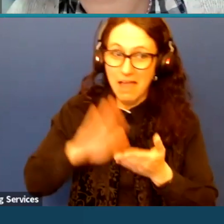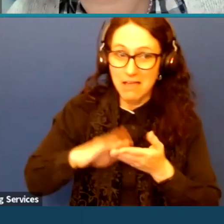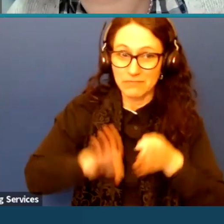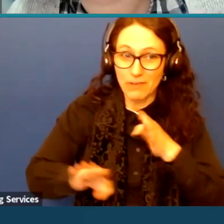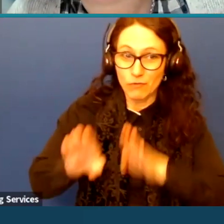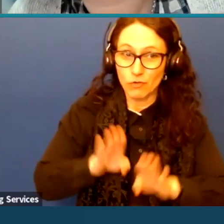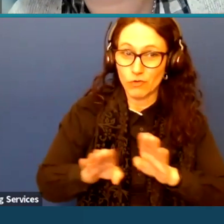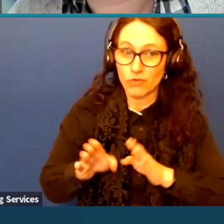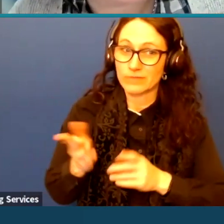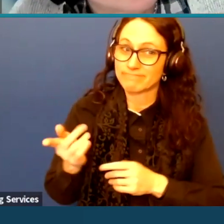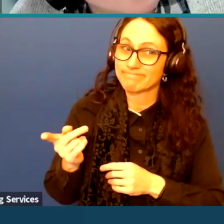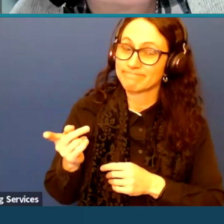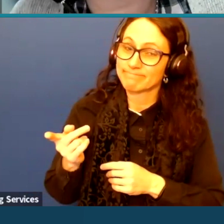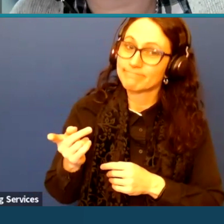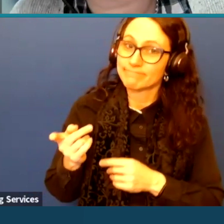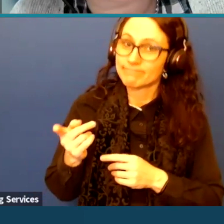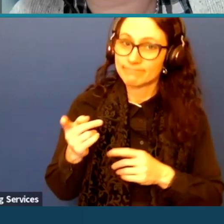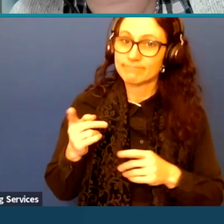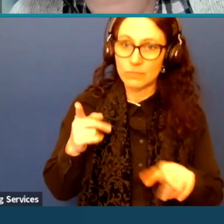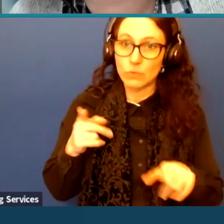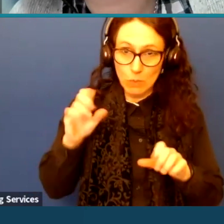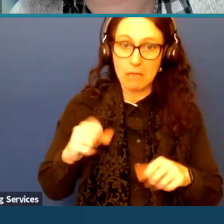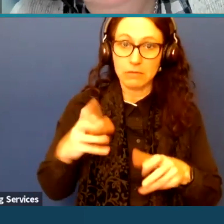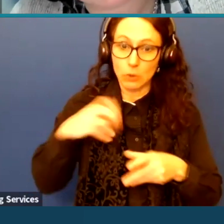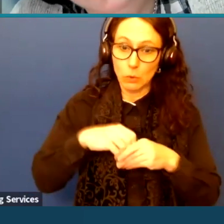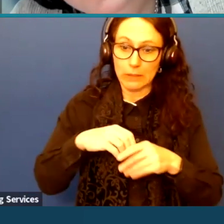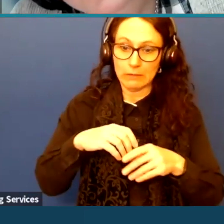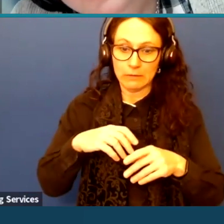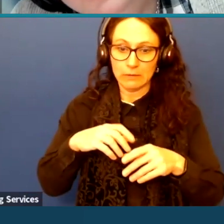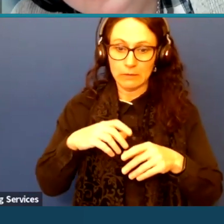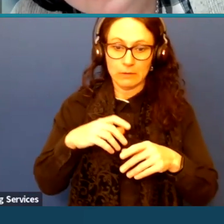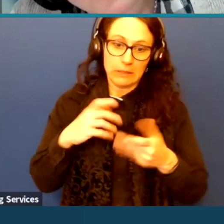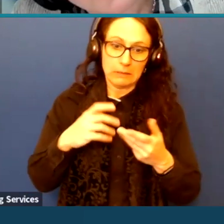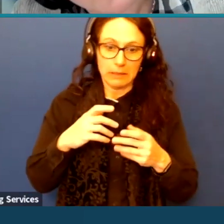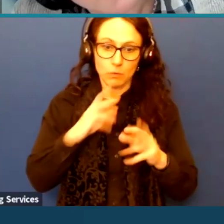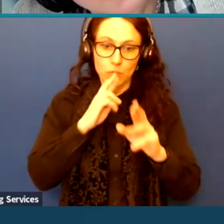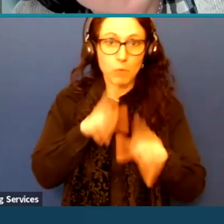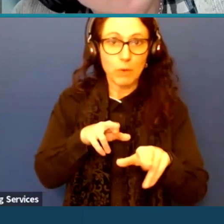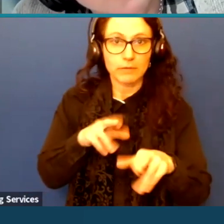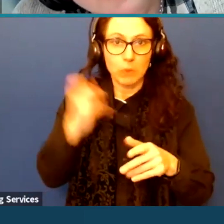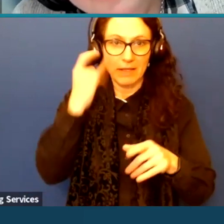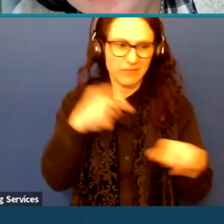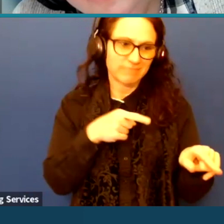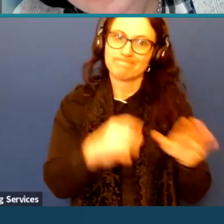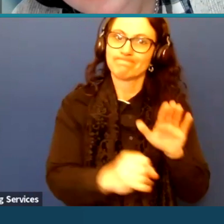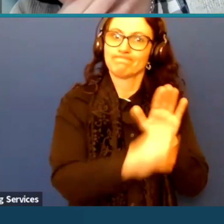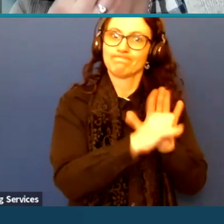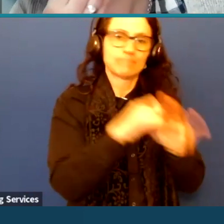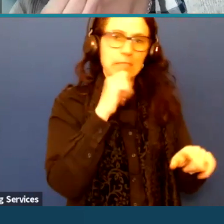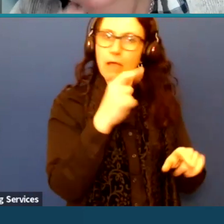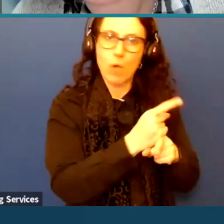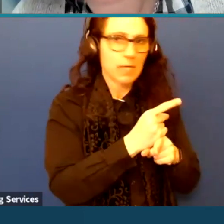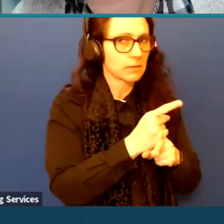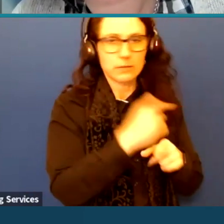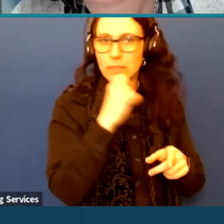and you can include that in any incident reporting policies you might currently have. So if you do have to do a removal, make sure you're